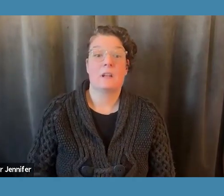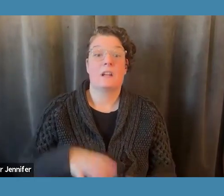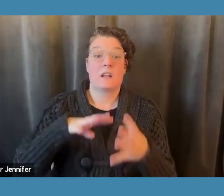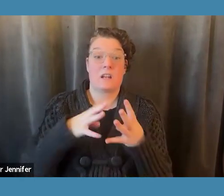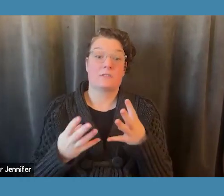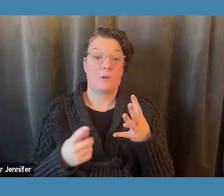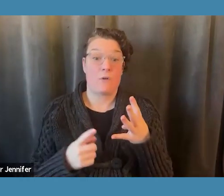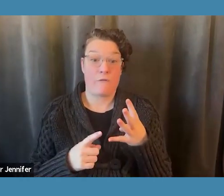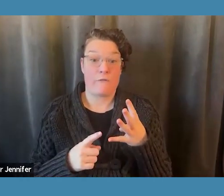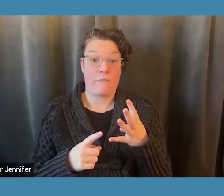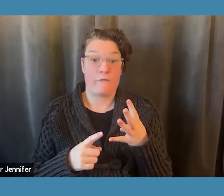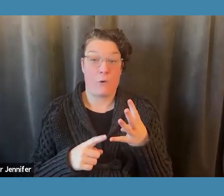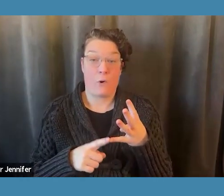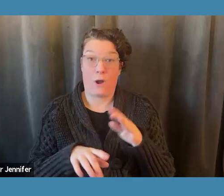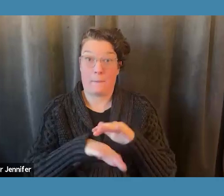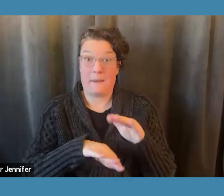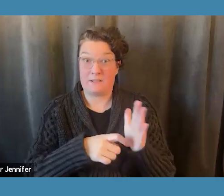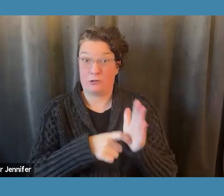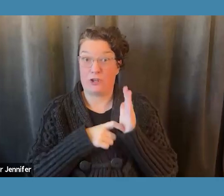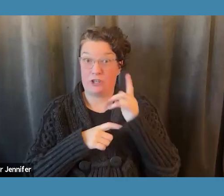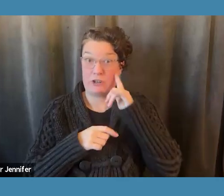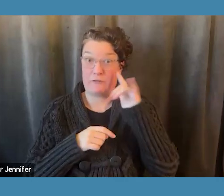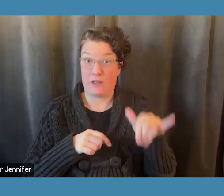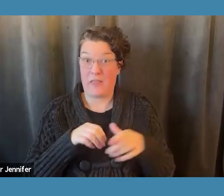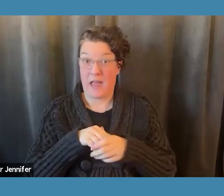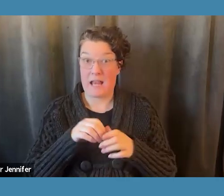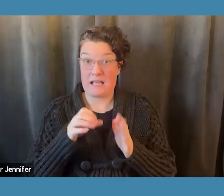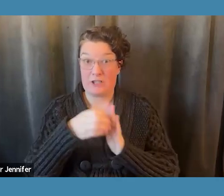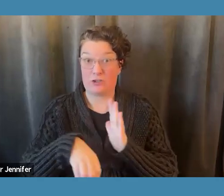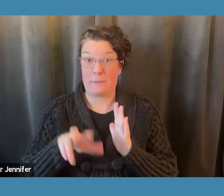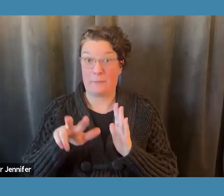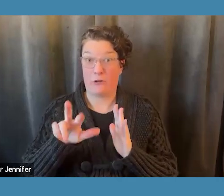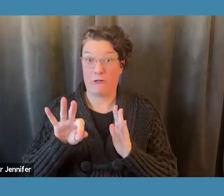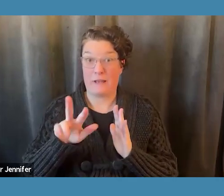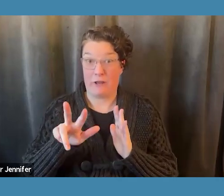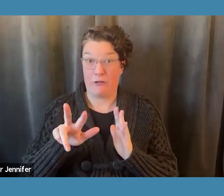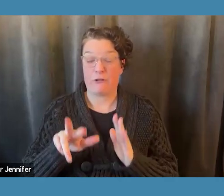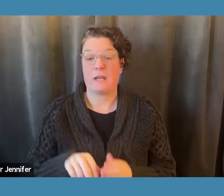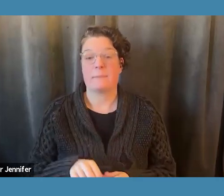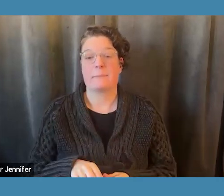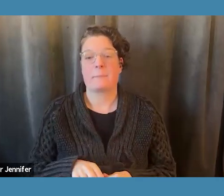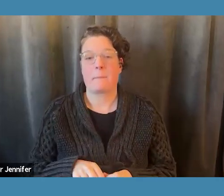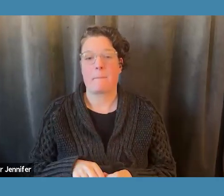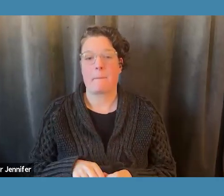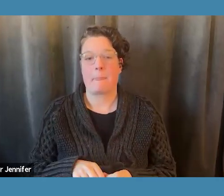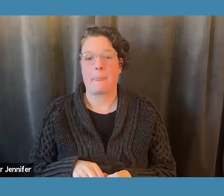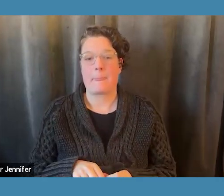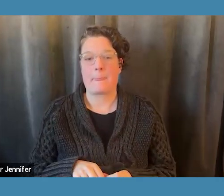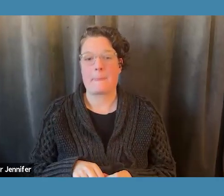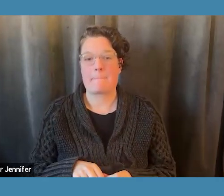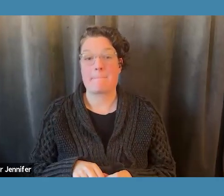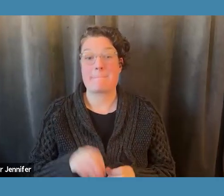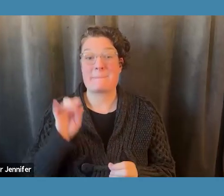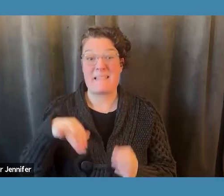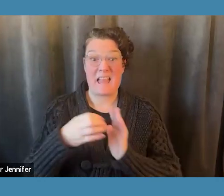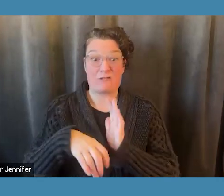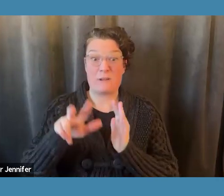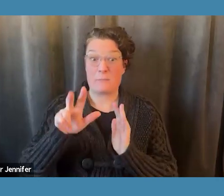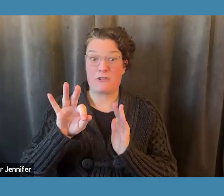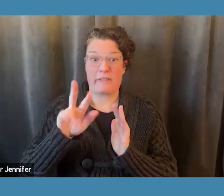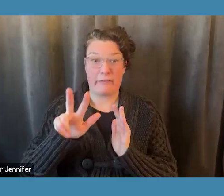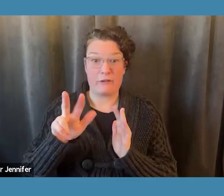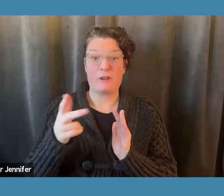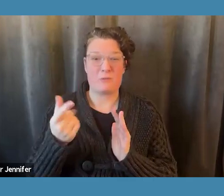slide was meeting the eligibility requirements in Chapter 393. So Chapter 393